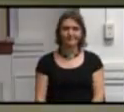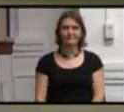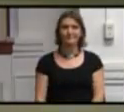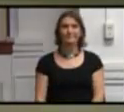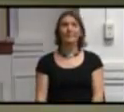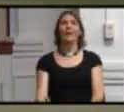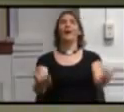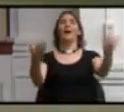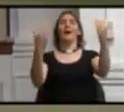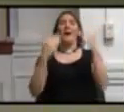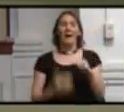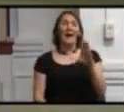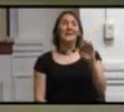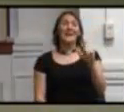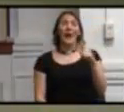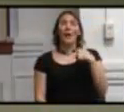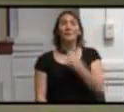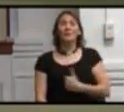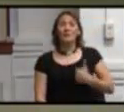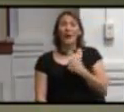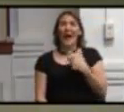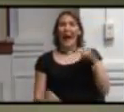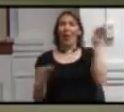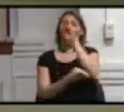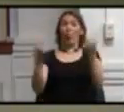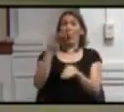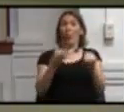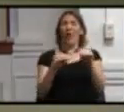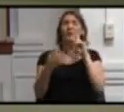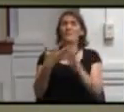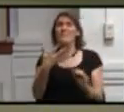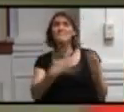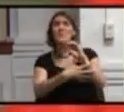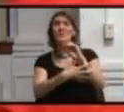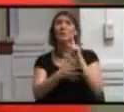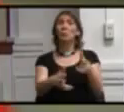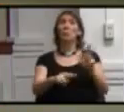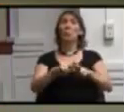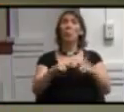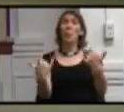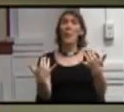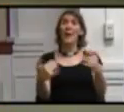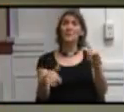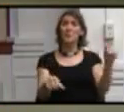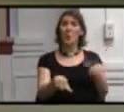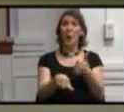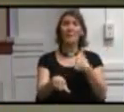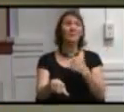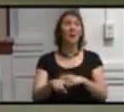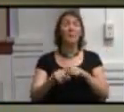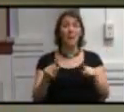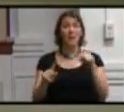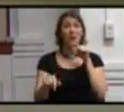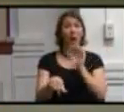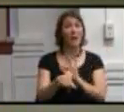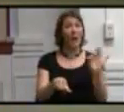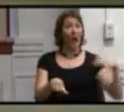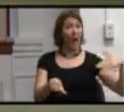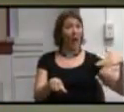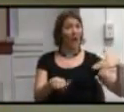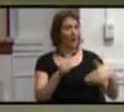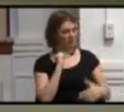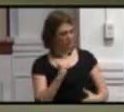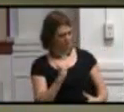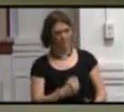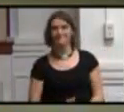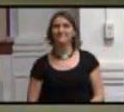Ms. Olak, I realize after we finished changing the agenda around that we should have moved you right on over to you. But you know, it's not 9 o'clock, so. It's all right. There